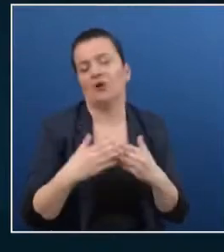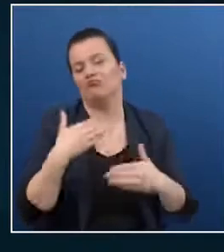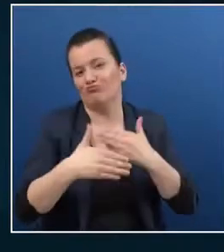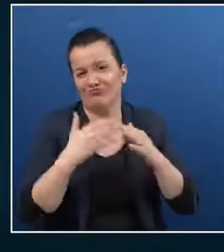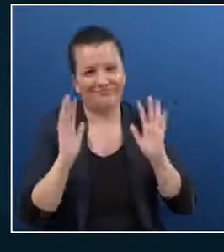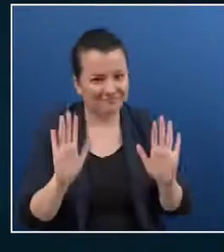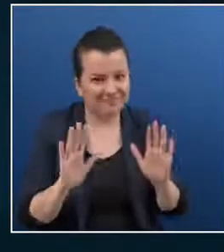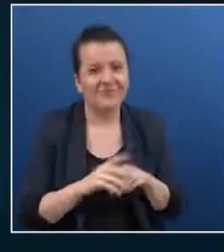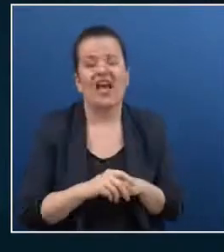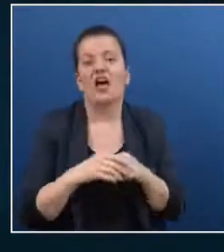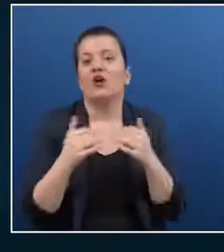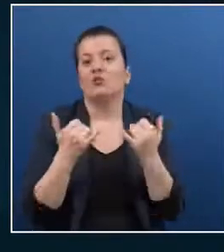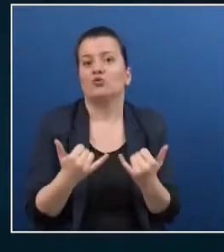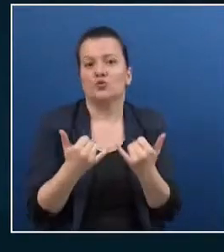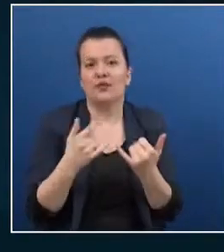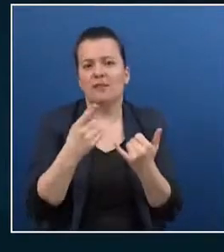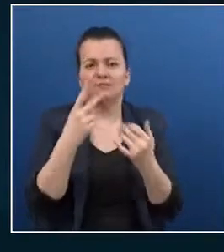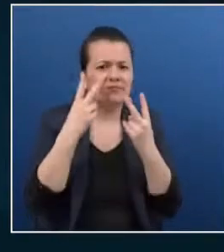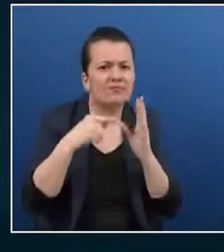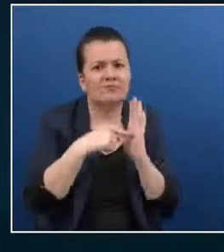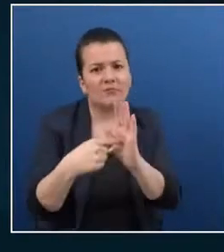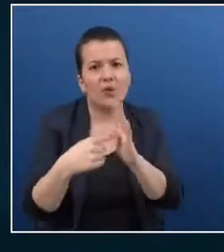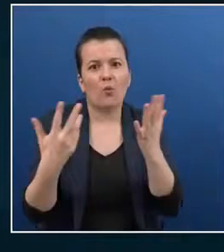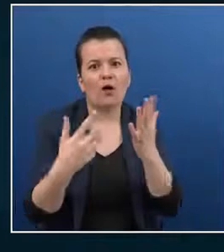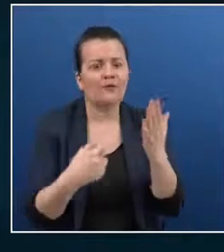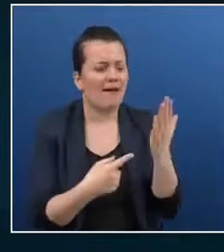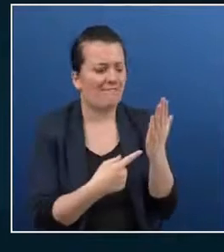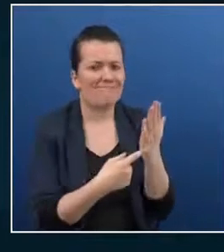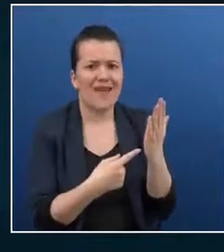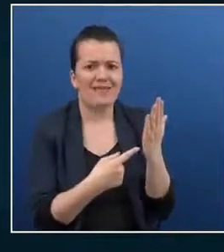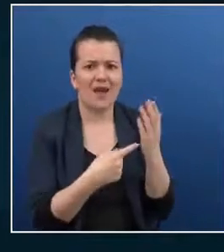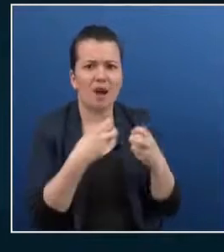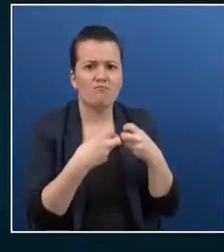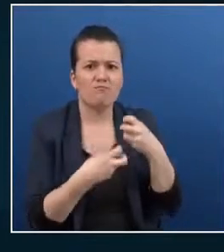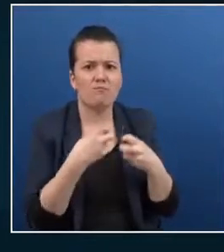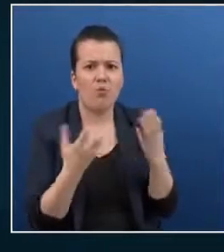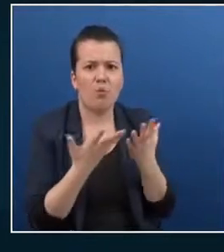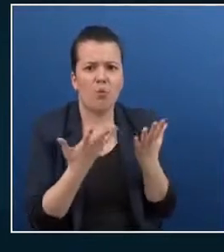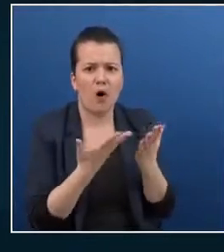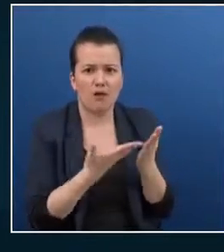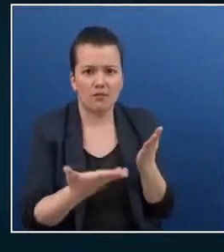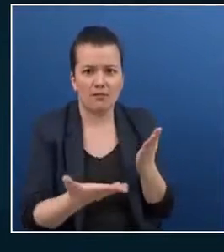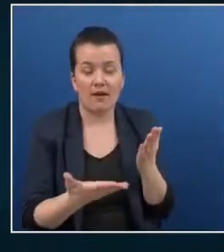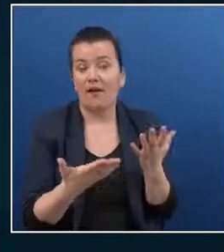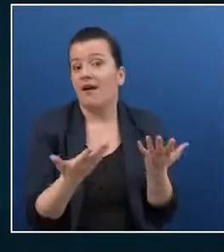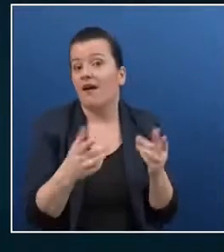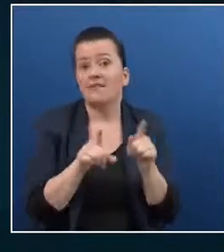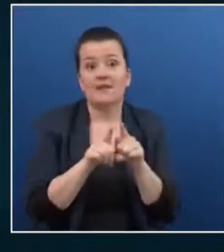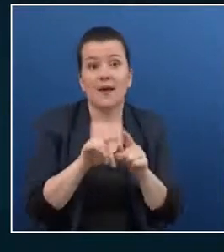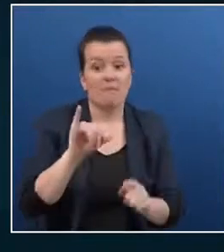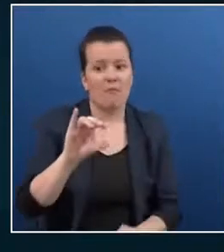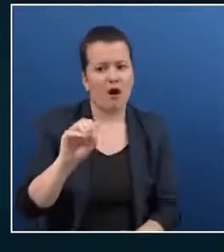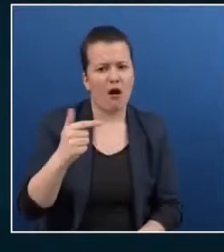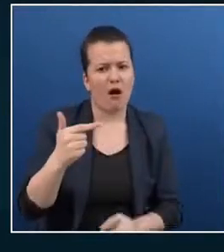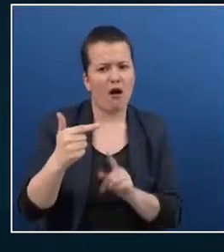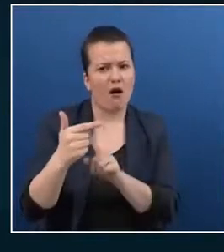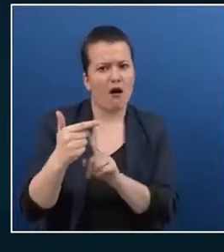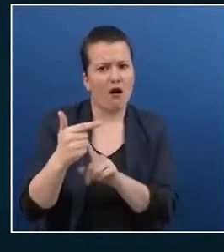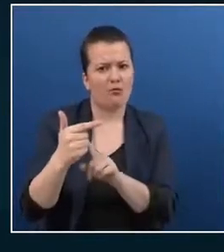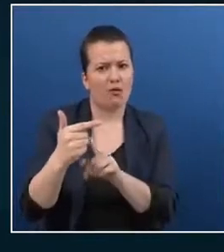bit about technical difficulties, but it's also about how do we use IoT to solve